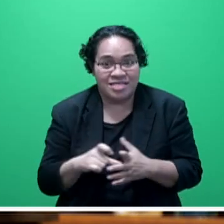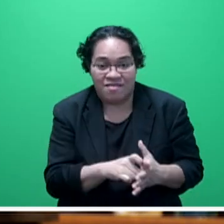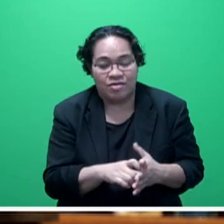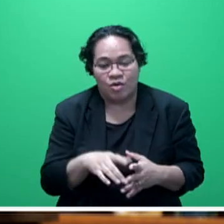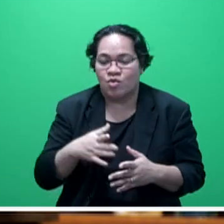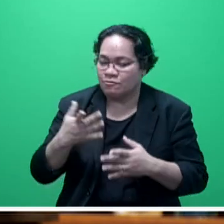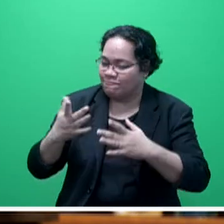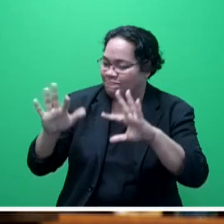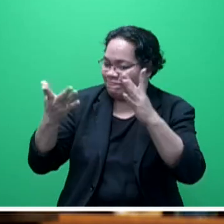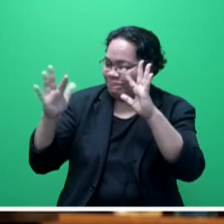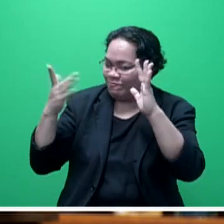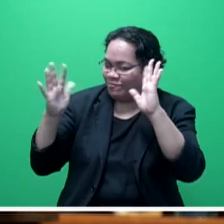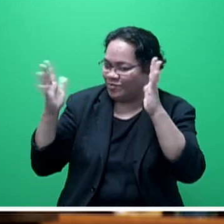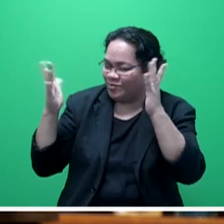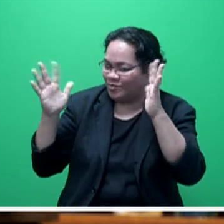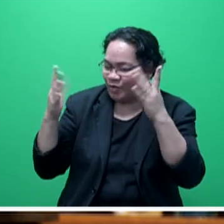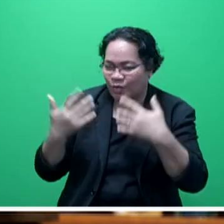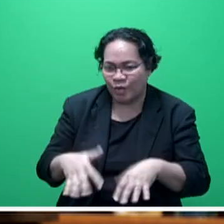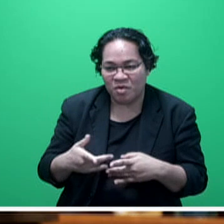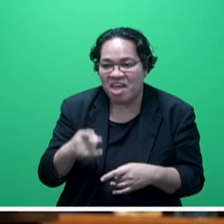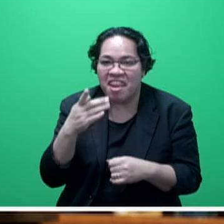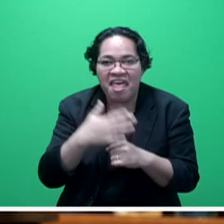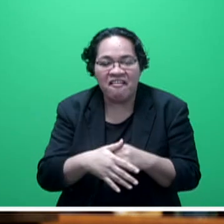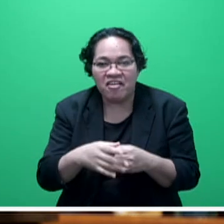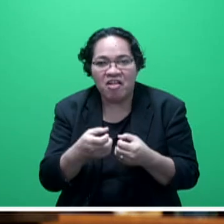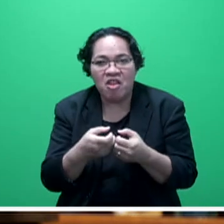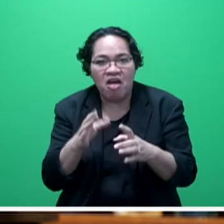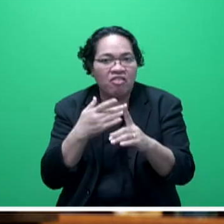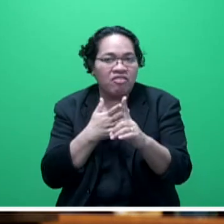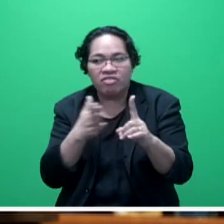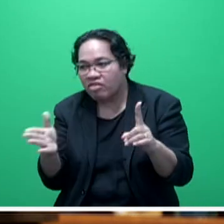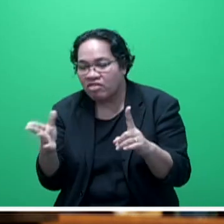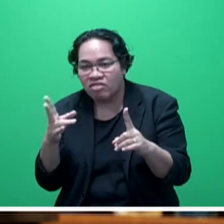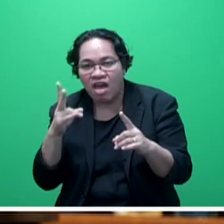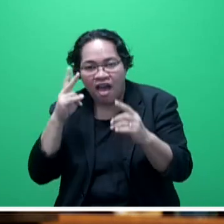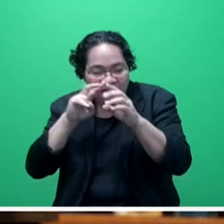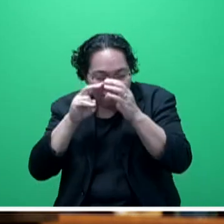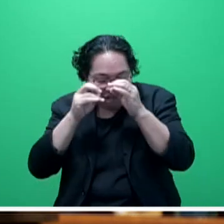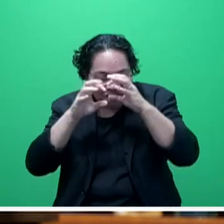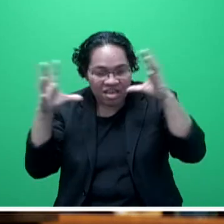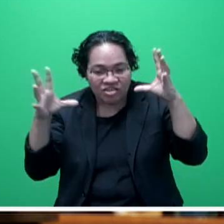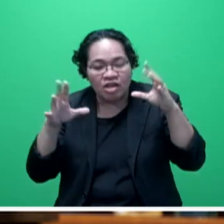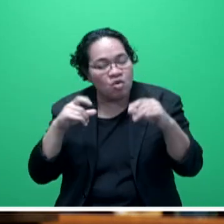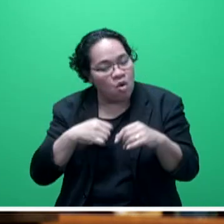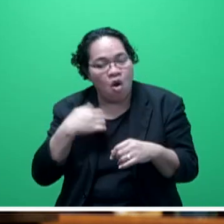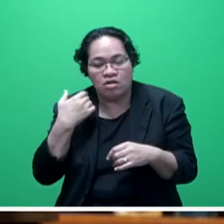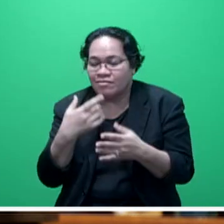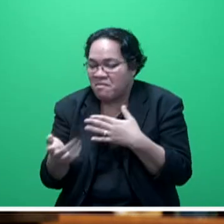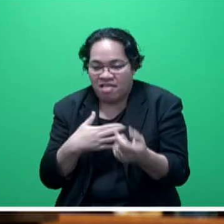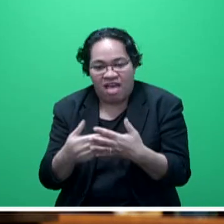applauding. He never lost his vision for the betterment of all Fijians, regardless of what the situation